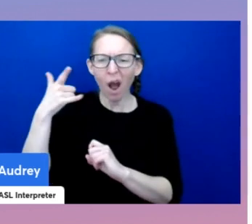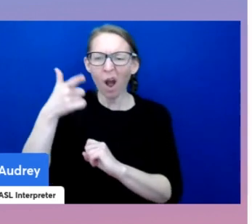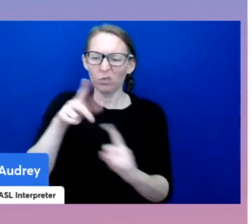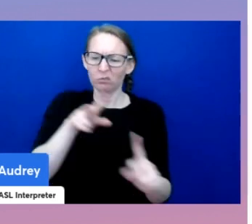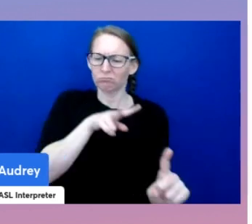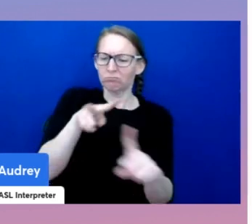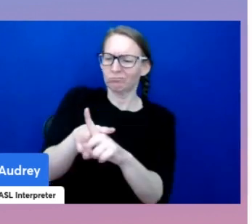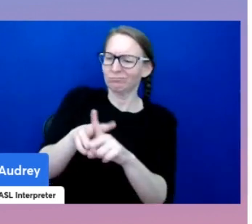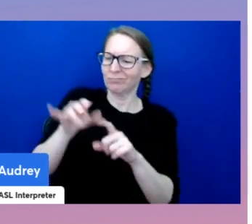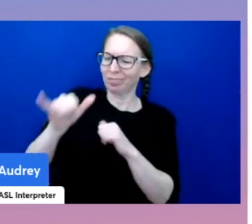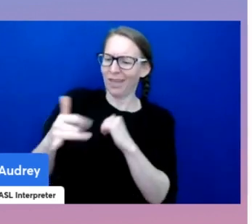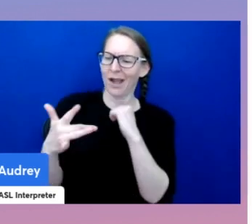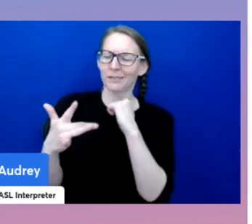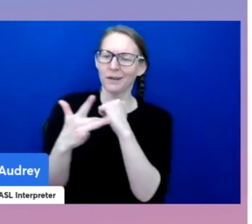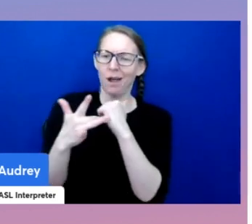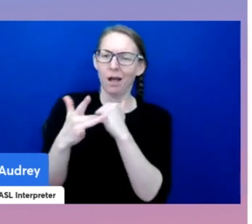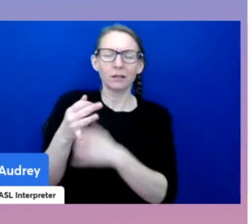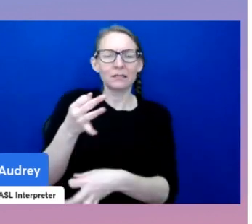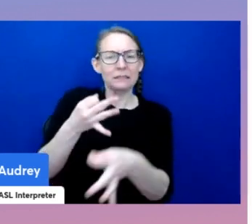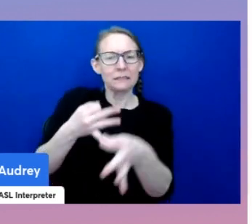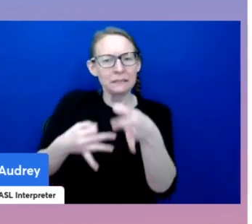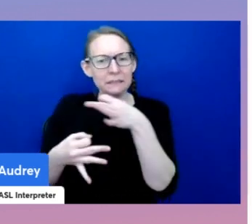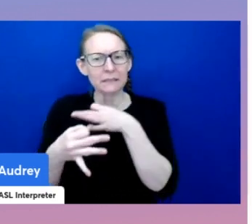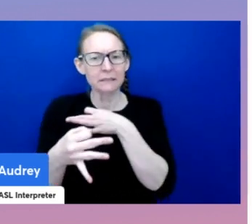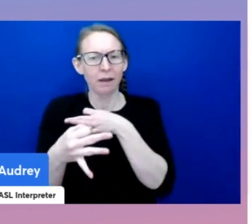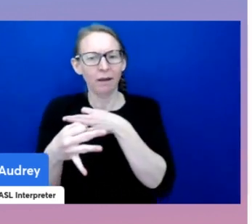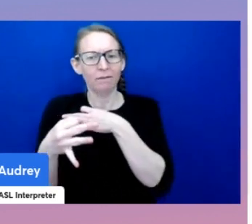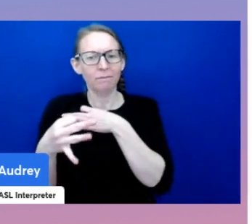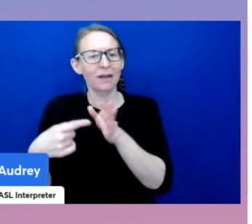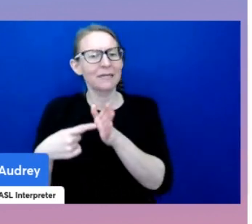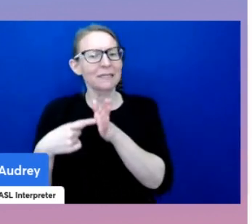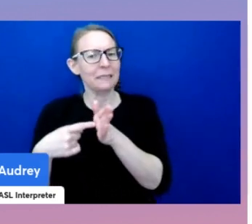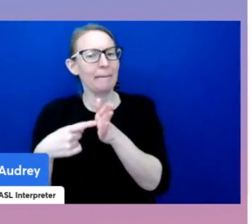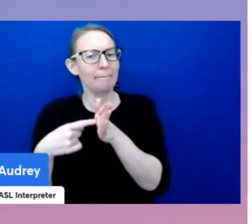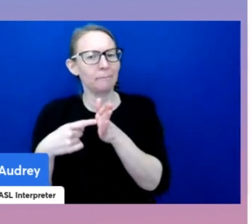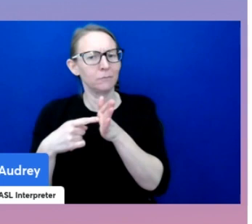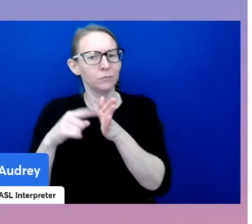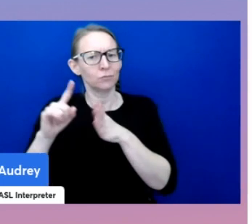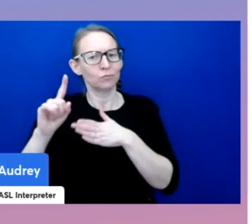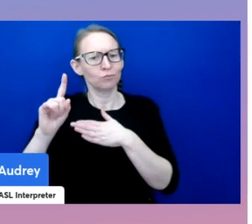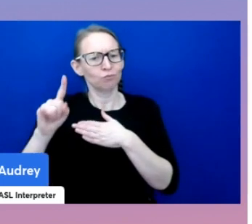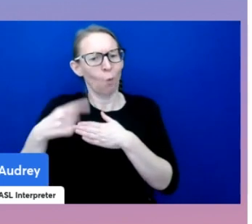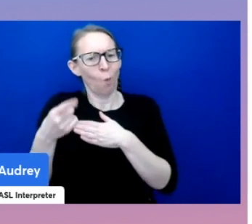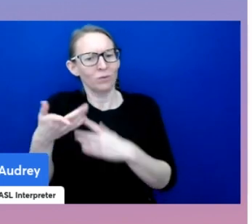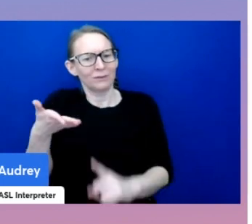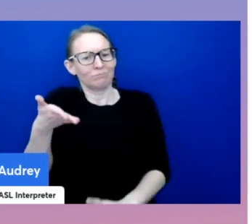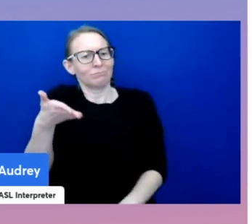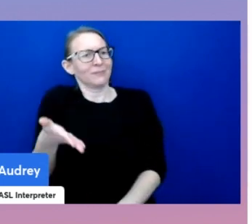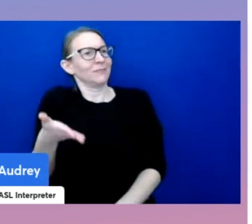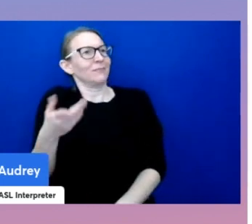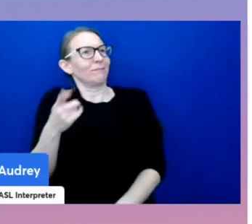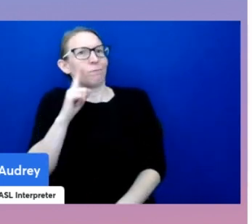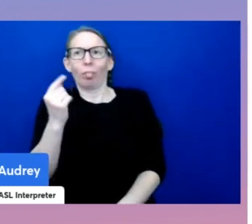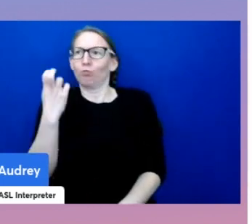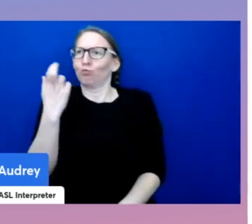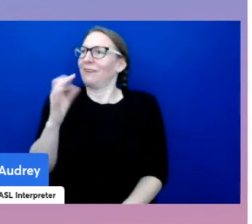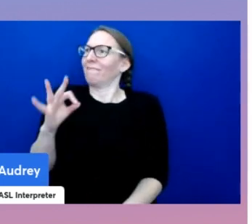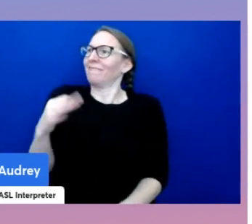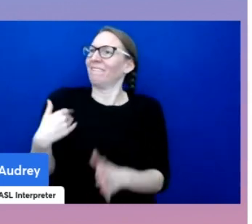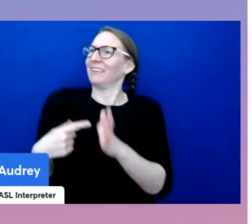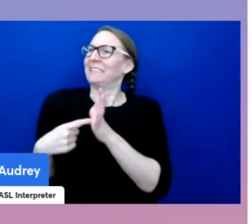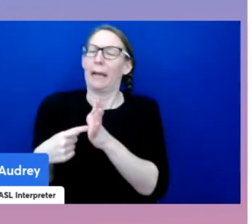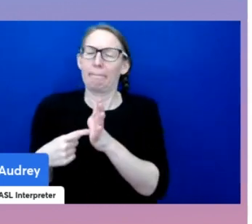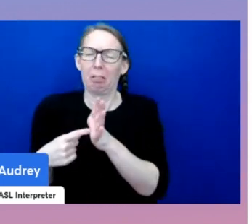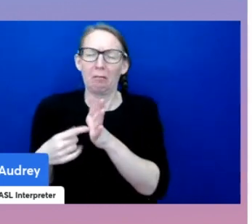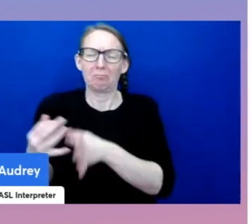technology instead of having examples that only exist for the purpose of the example. So with